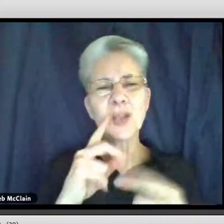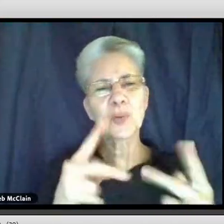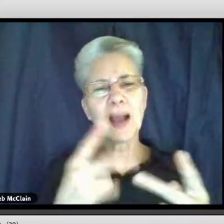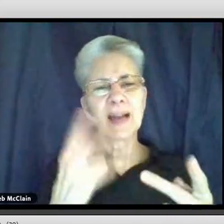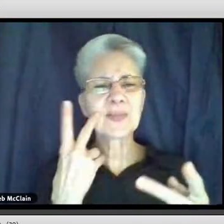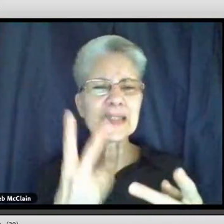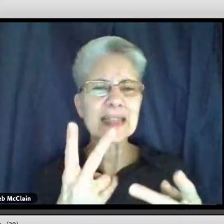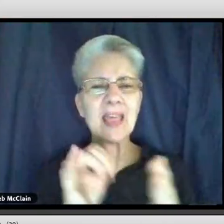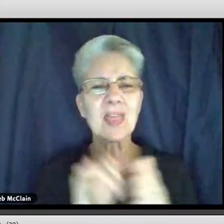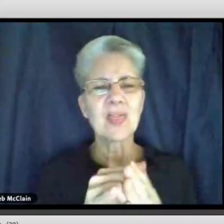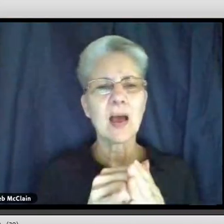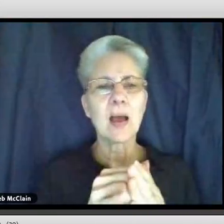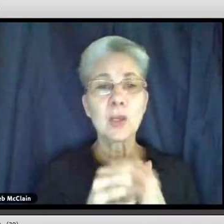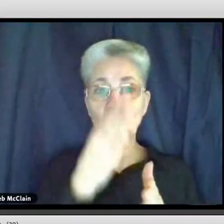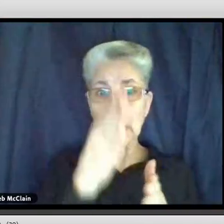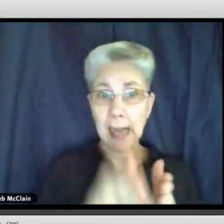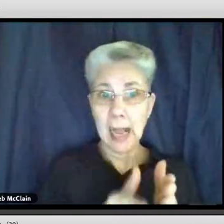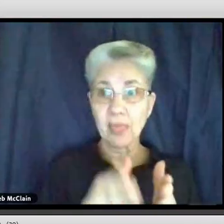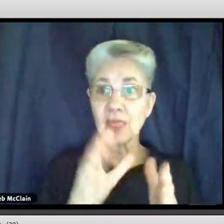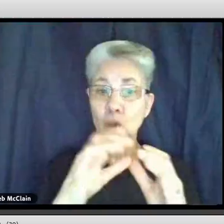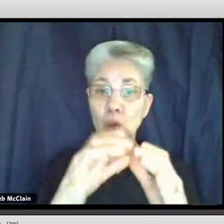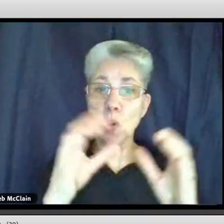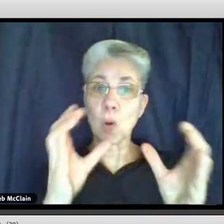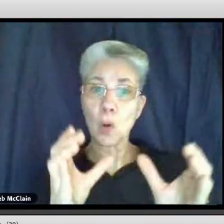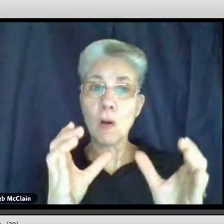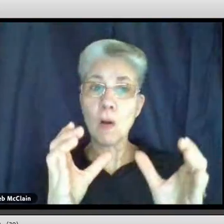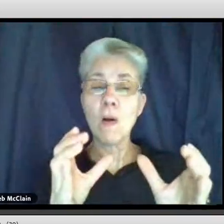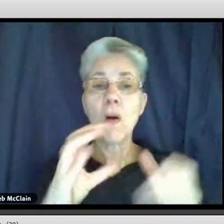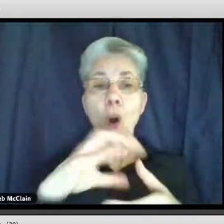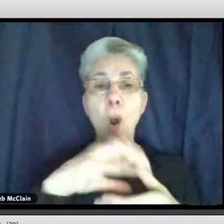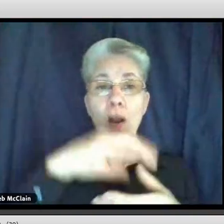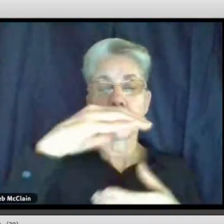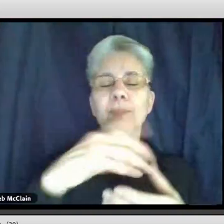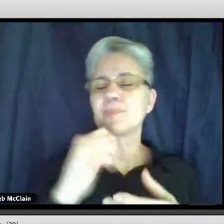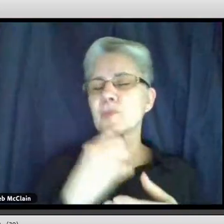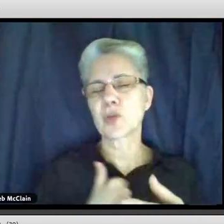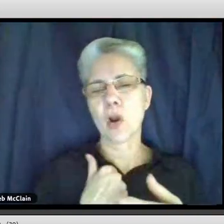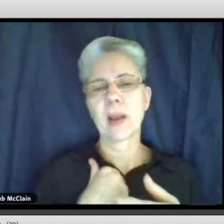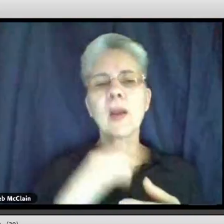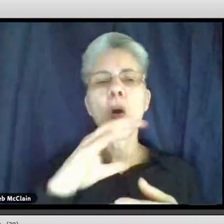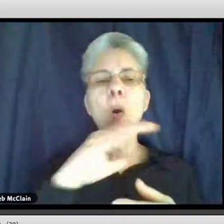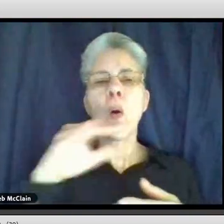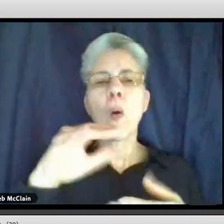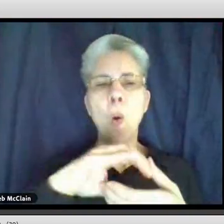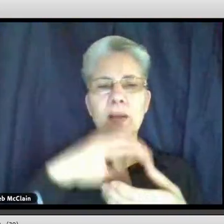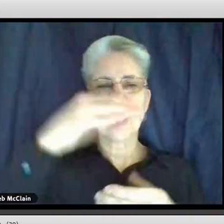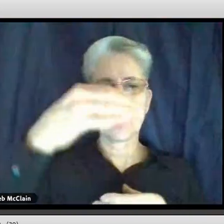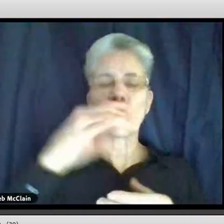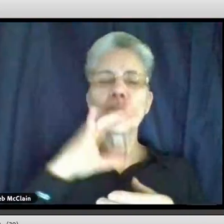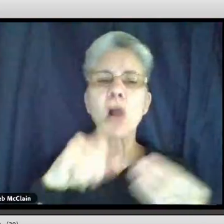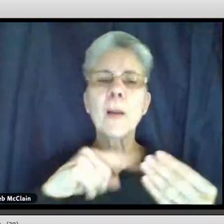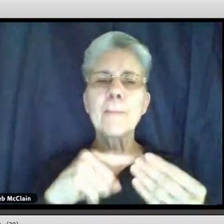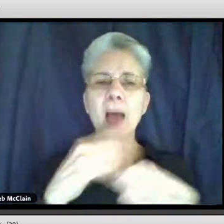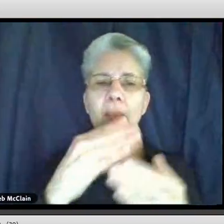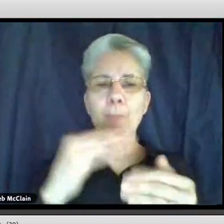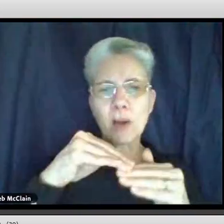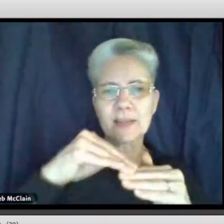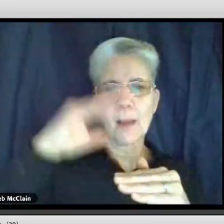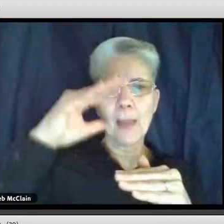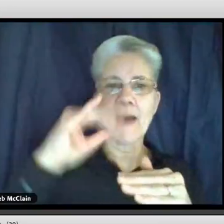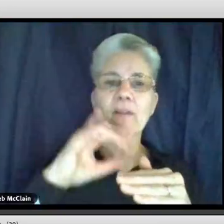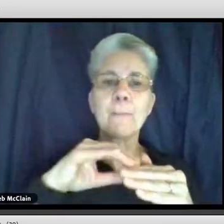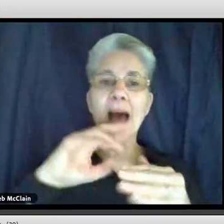half horizontally, and the top part of it would really be the things we kind of talk about when we're talking about digitization.